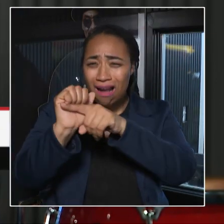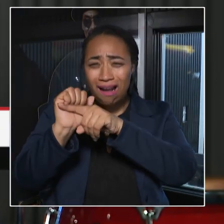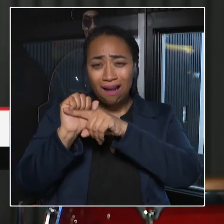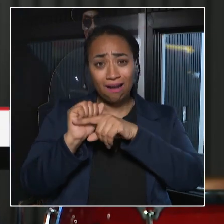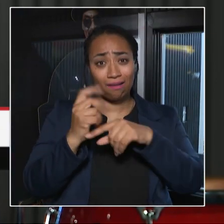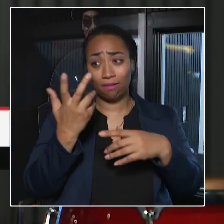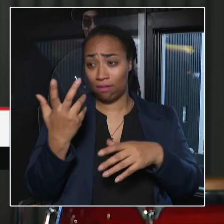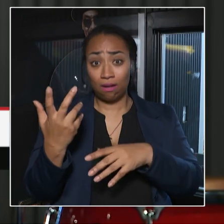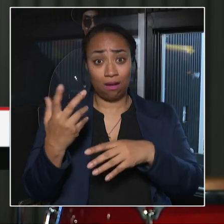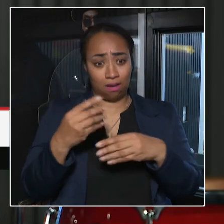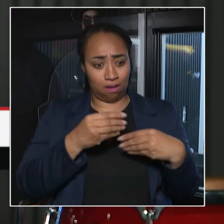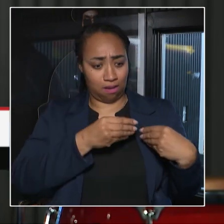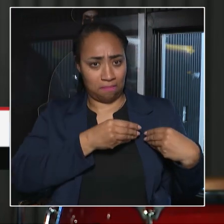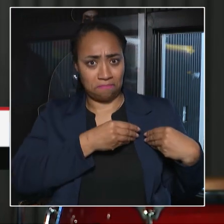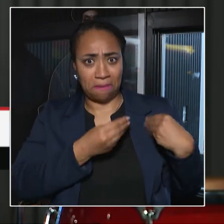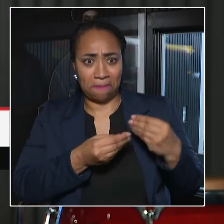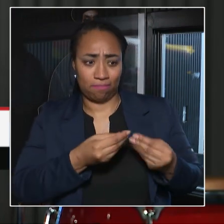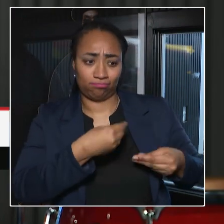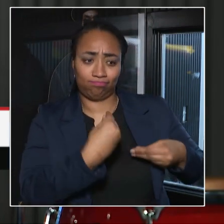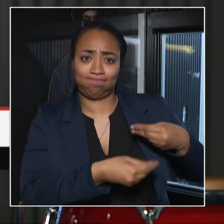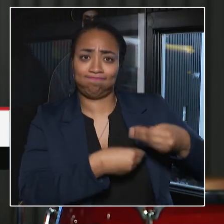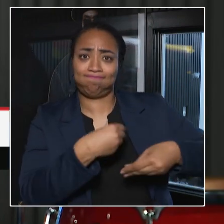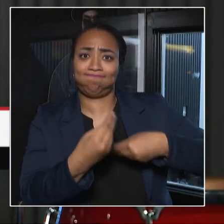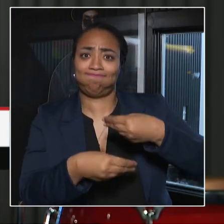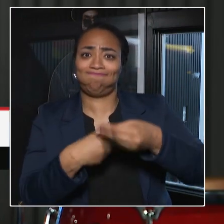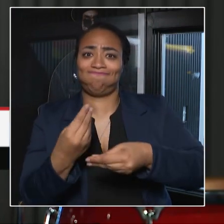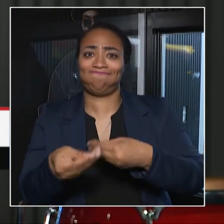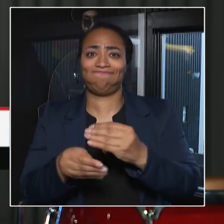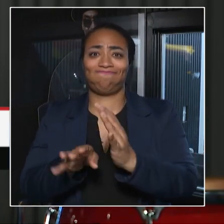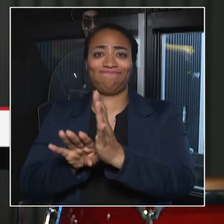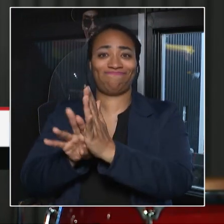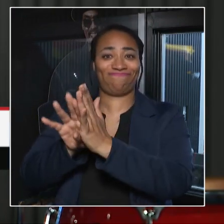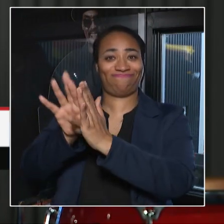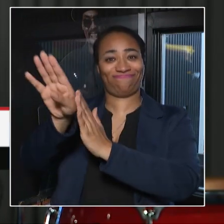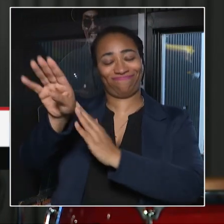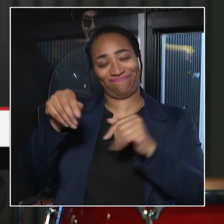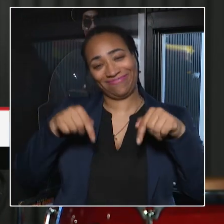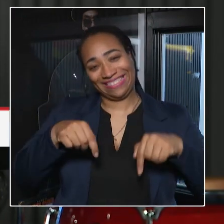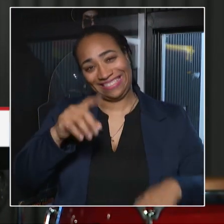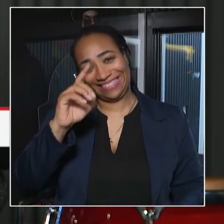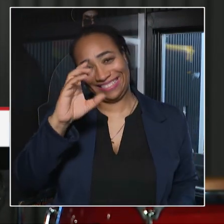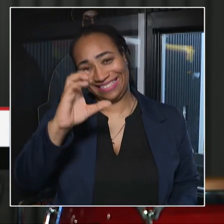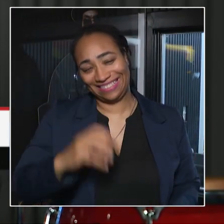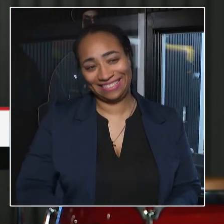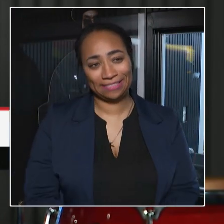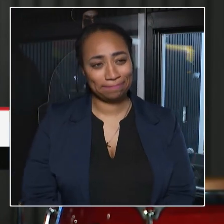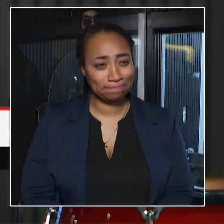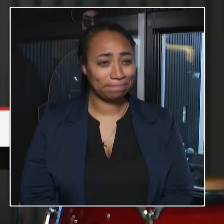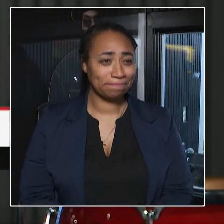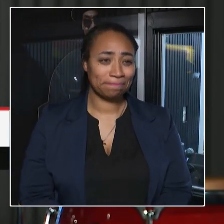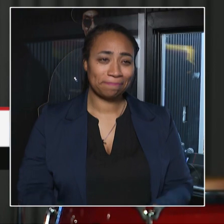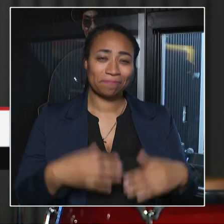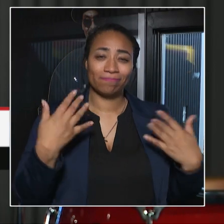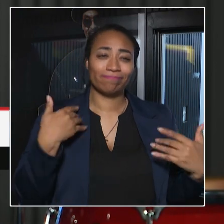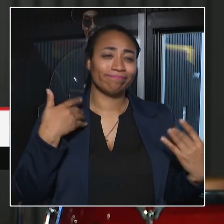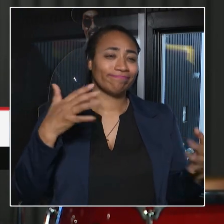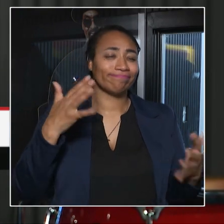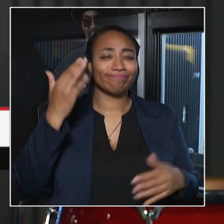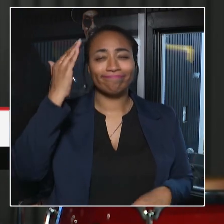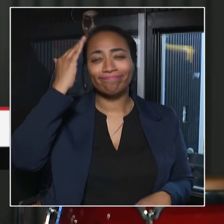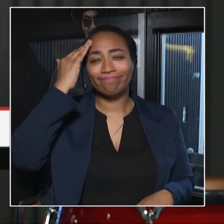this generation to the next? So we know that history and